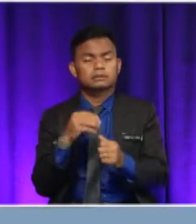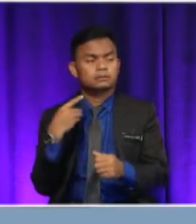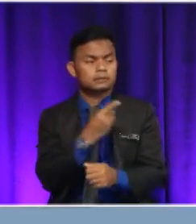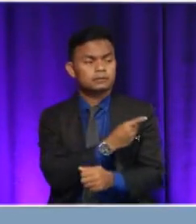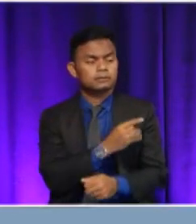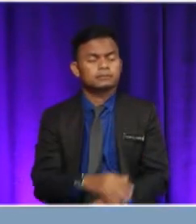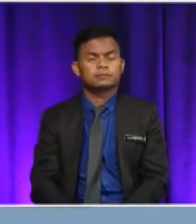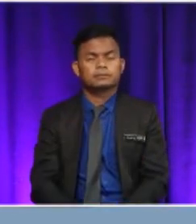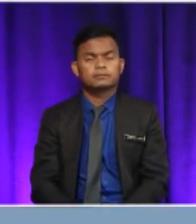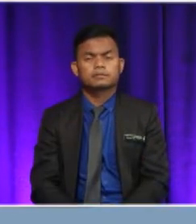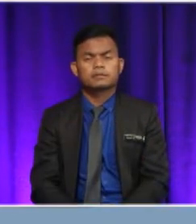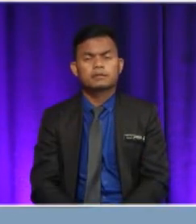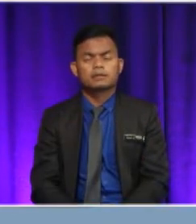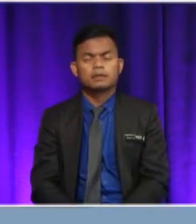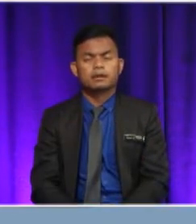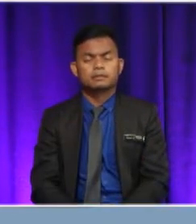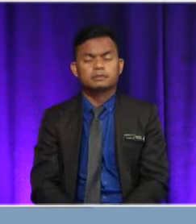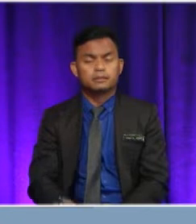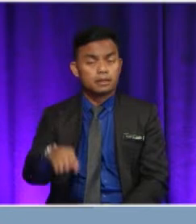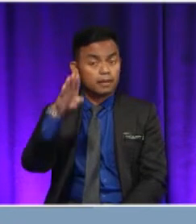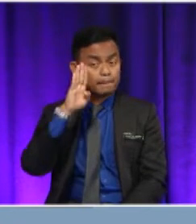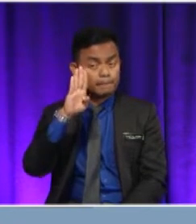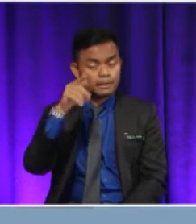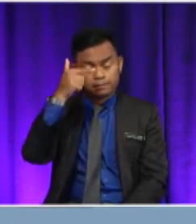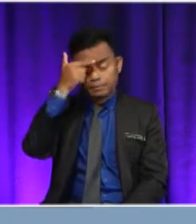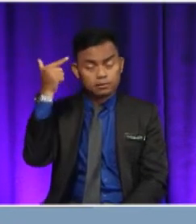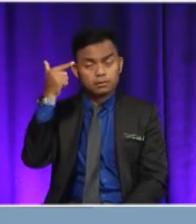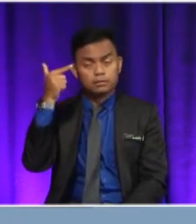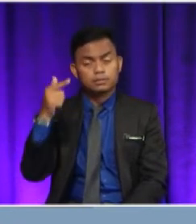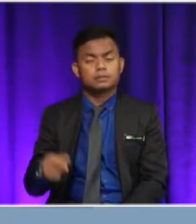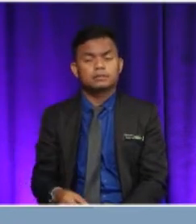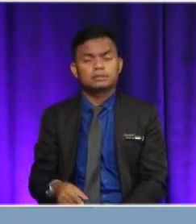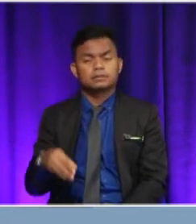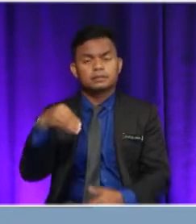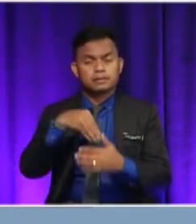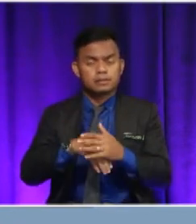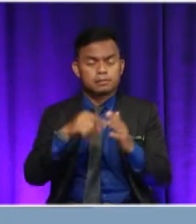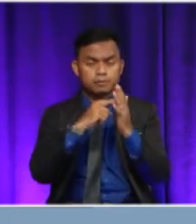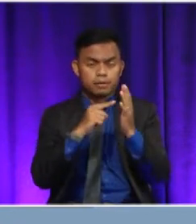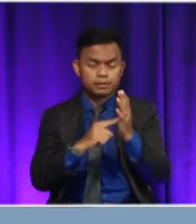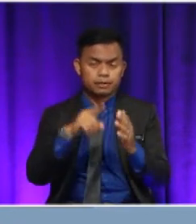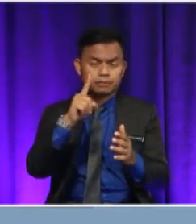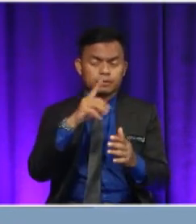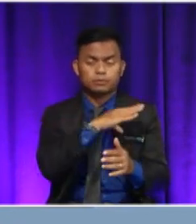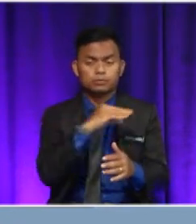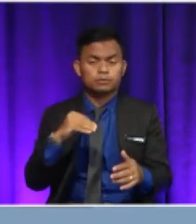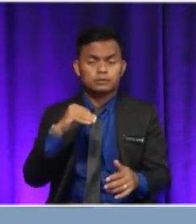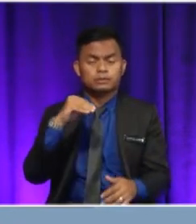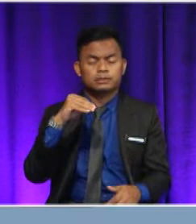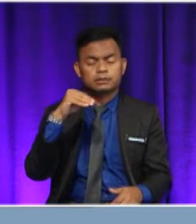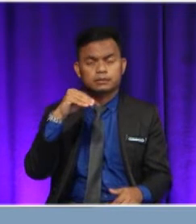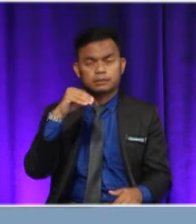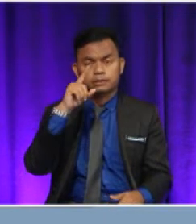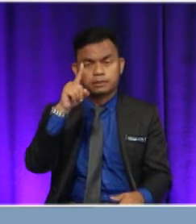Yes, I'd say the answer is B because in the first paragraph and also the second and third line, it